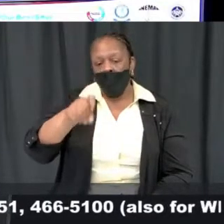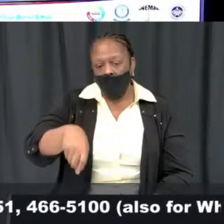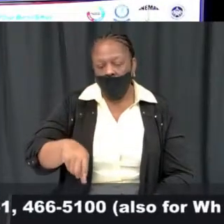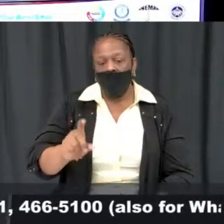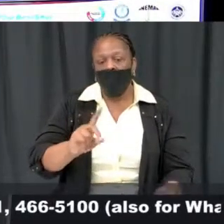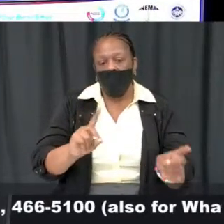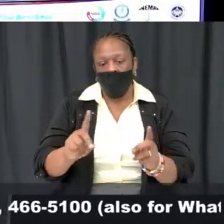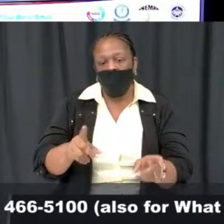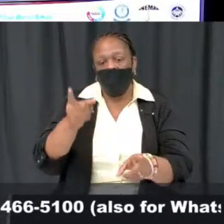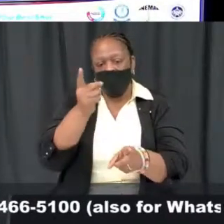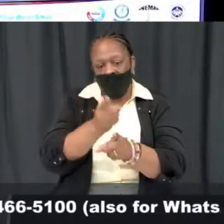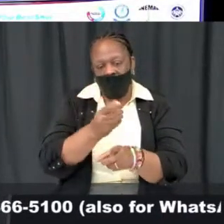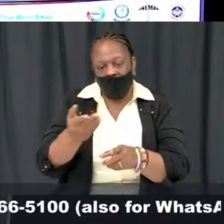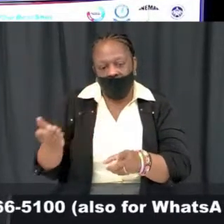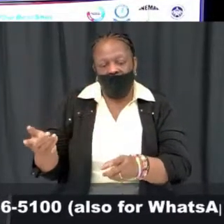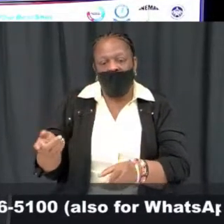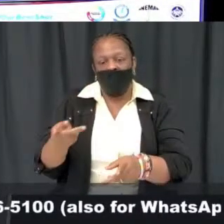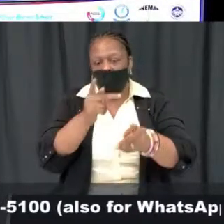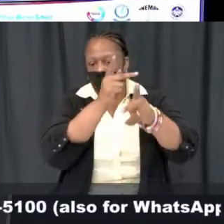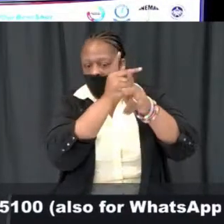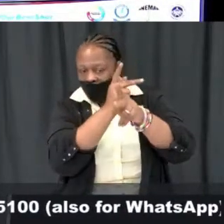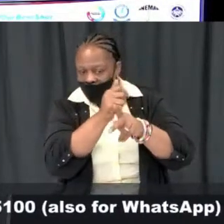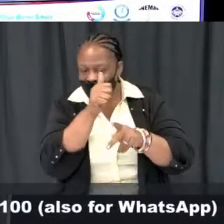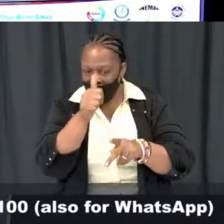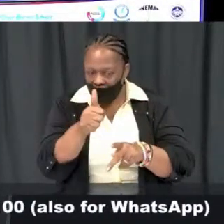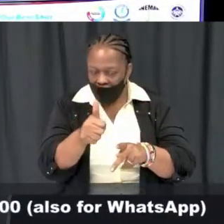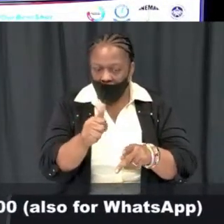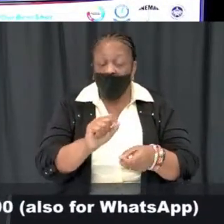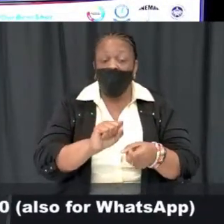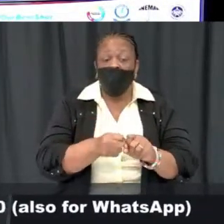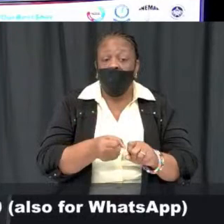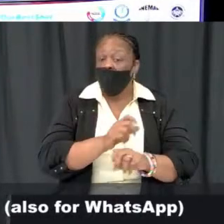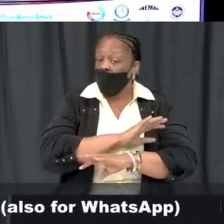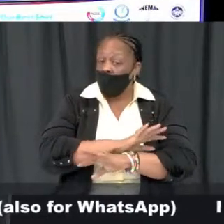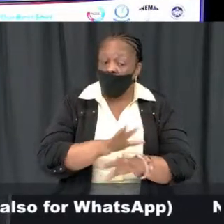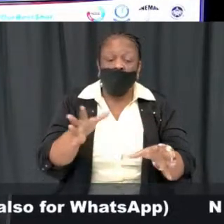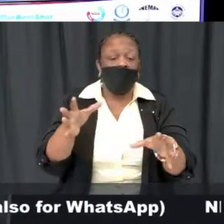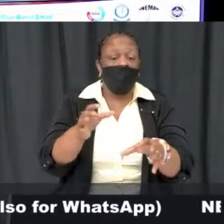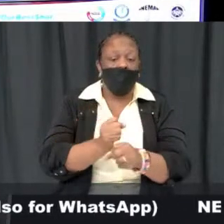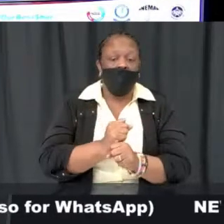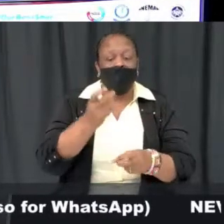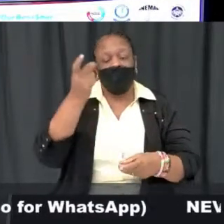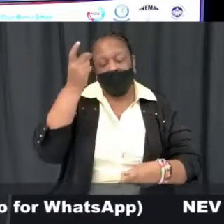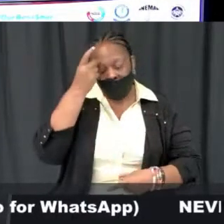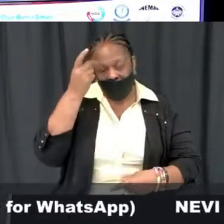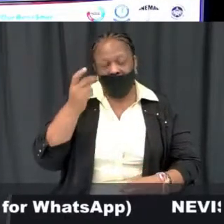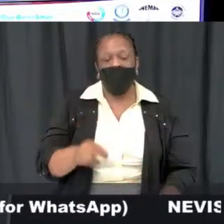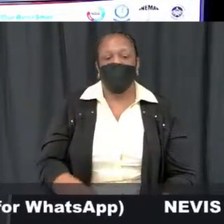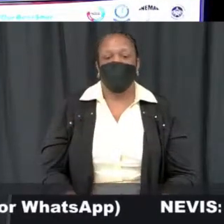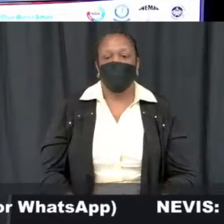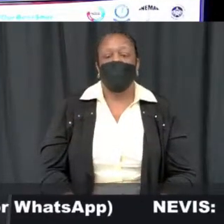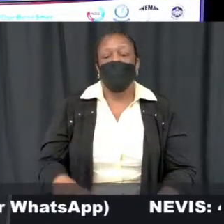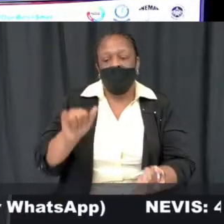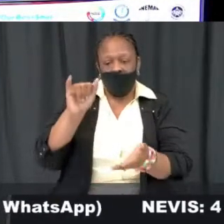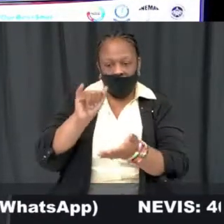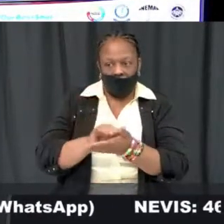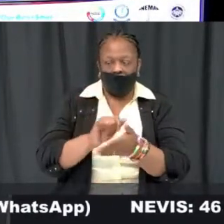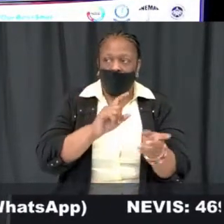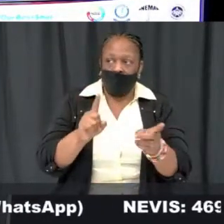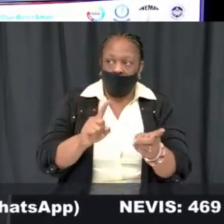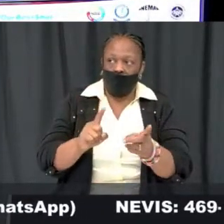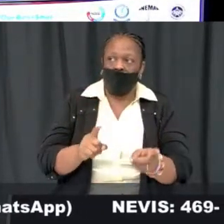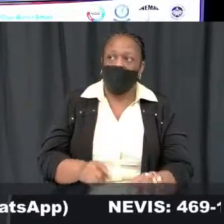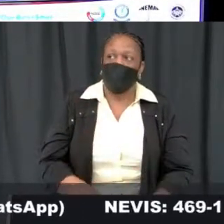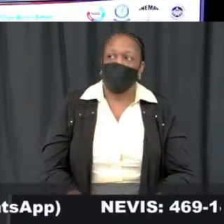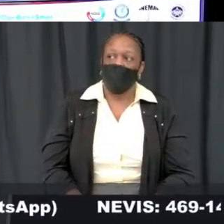so that we can decrease our risk of getting infected. And so that is what we are doing, and we'll be moving forward with this. And this is how